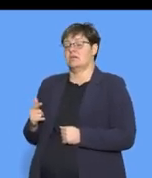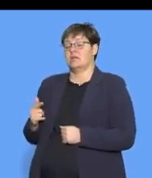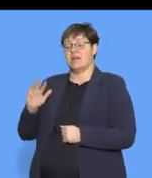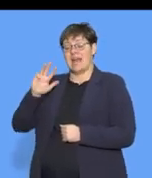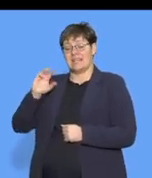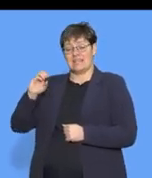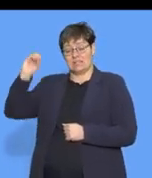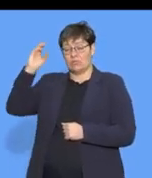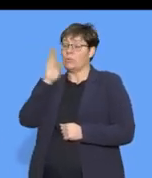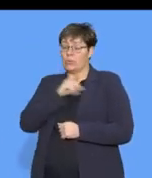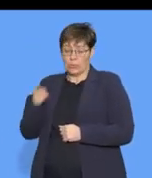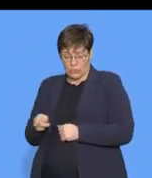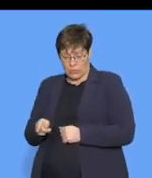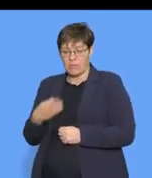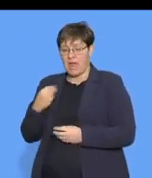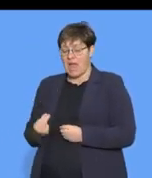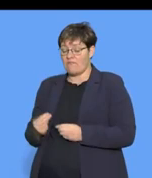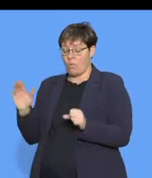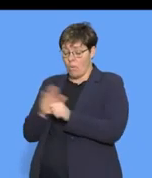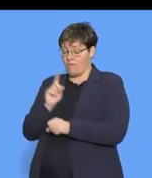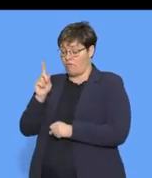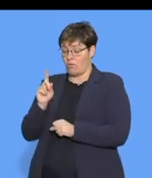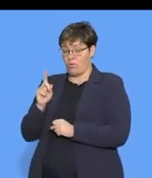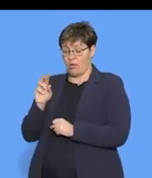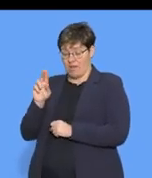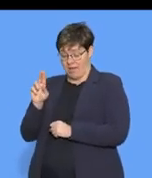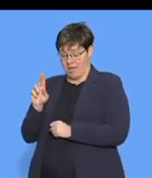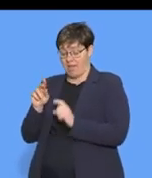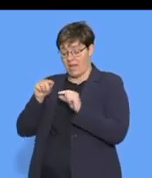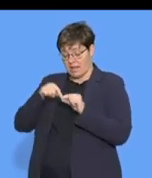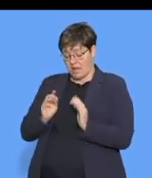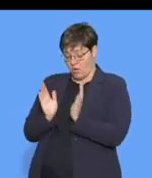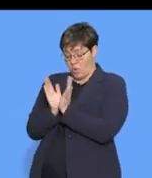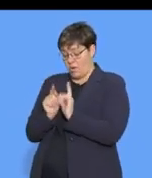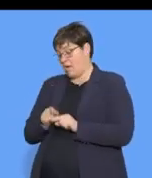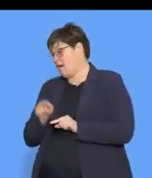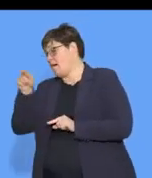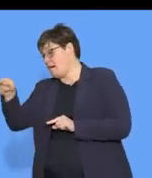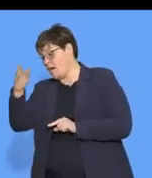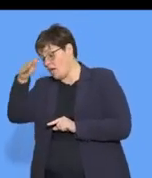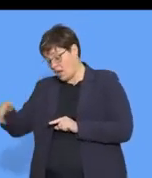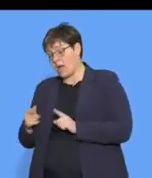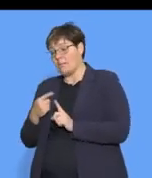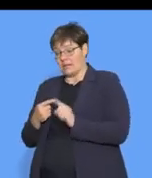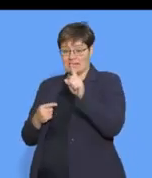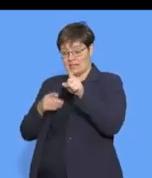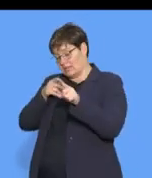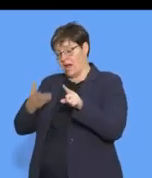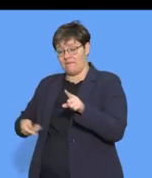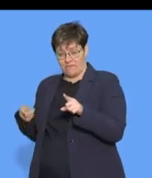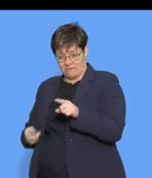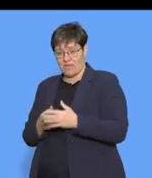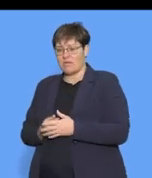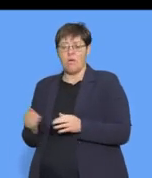not right angled, and then if you have one full pair, then you can use the sine rule. And if you don't have a full